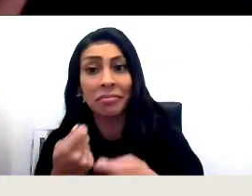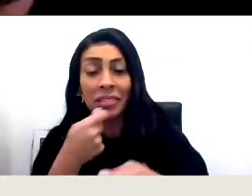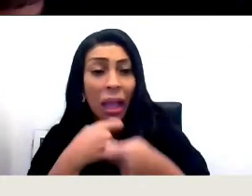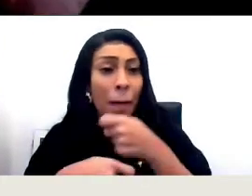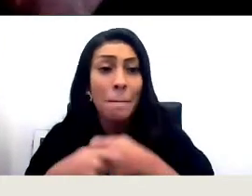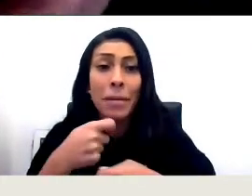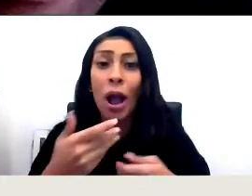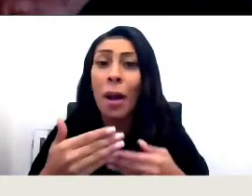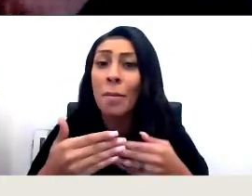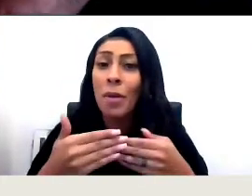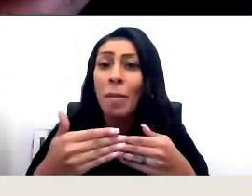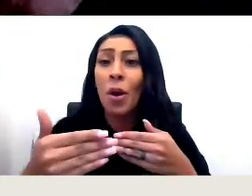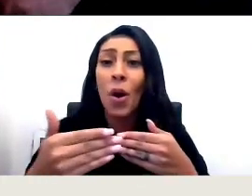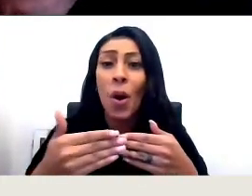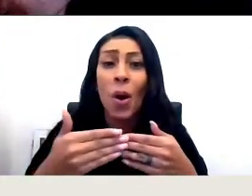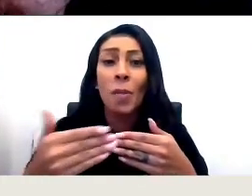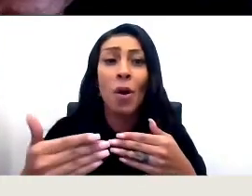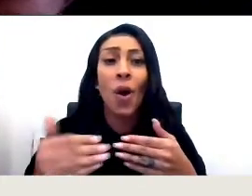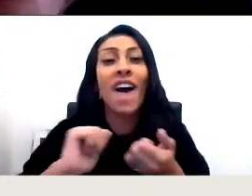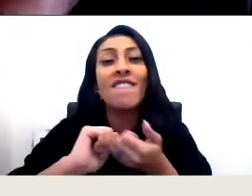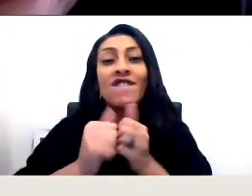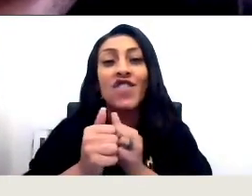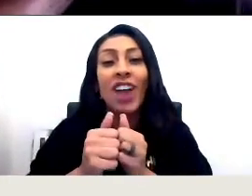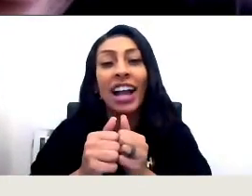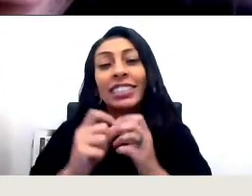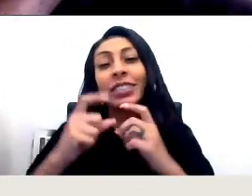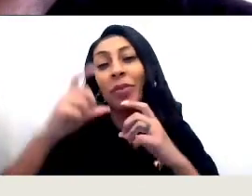I'm becoming more and more friends with the camera.